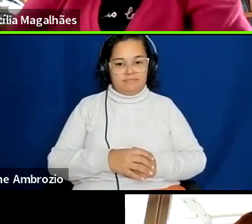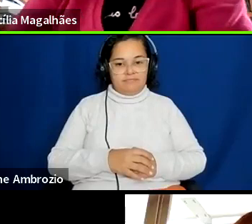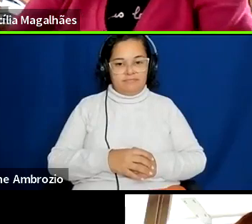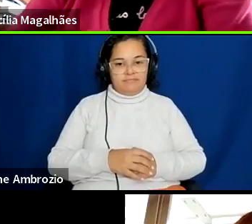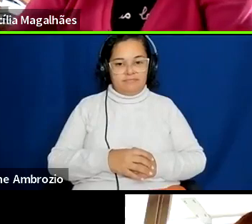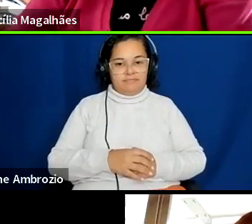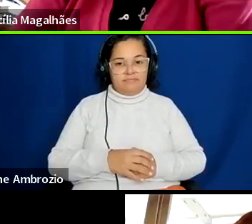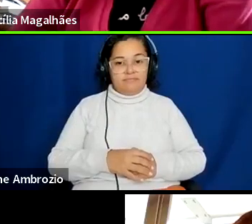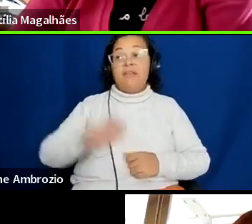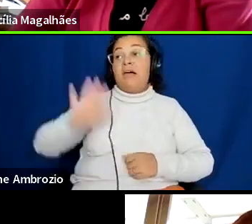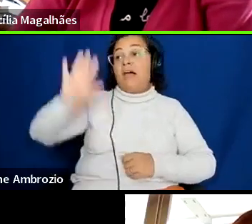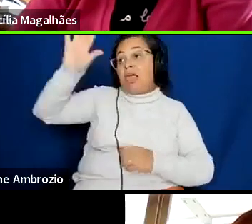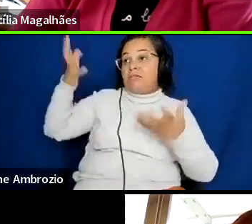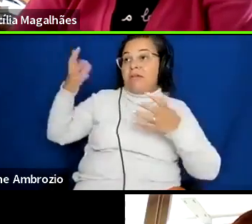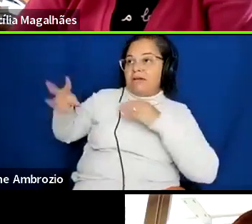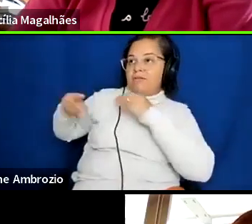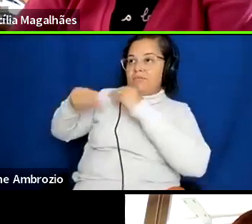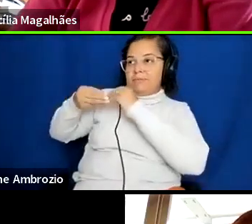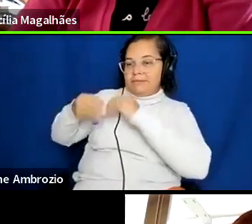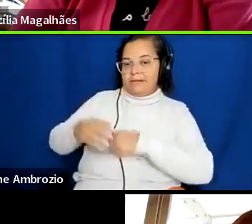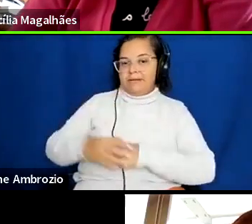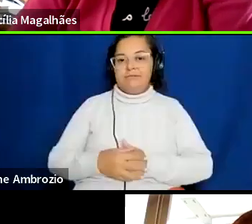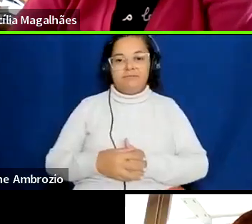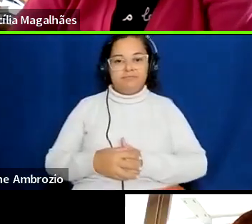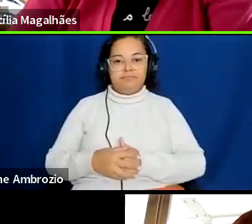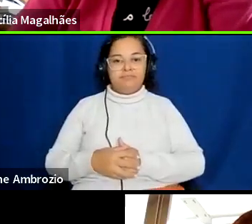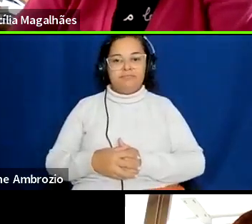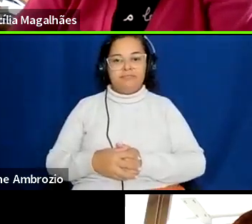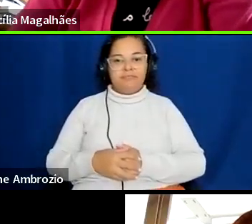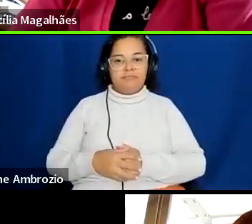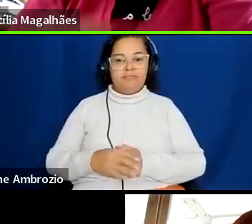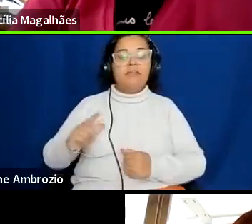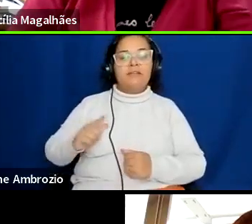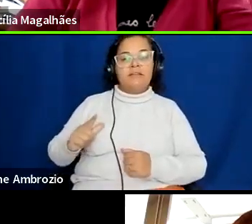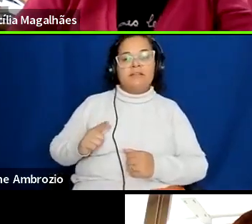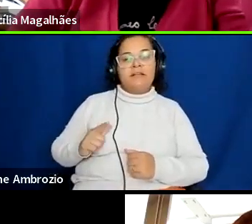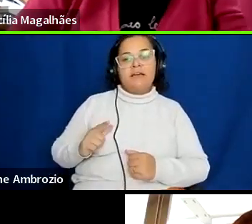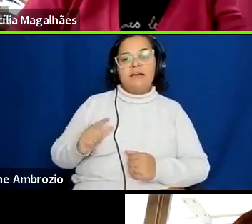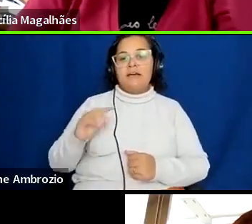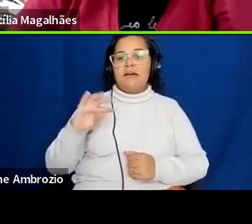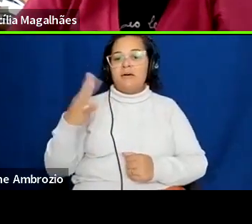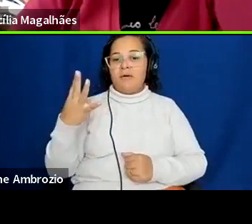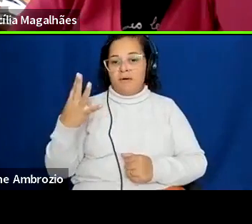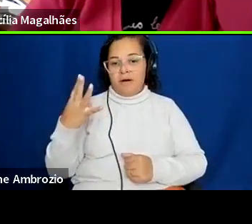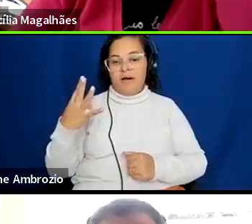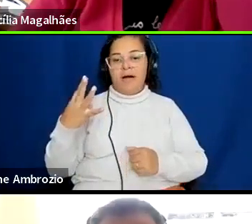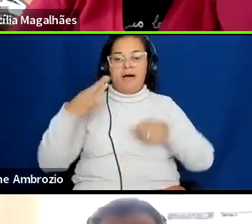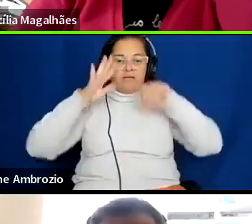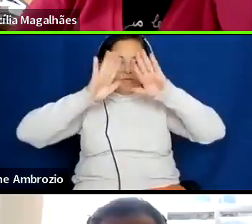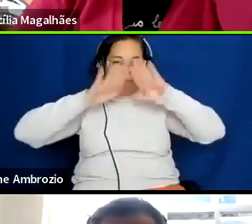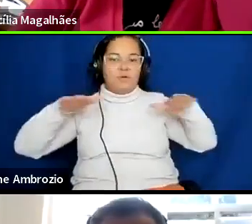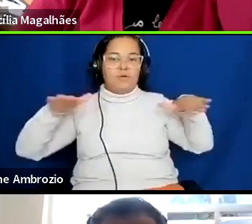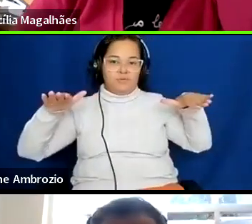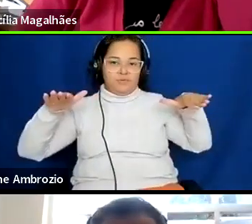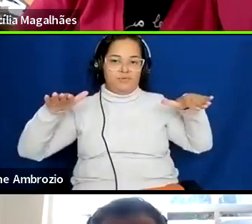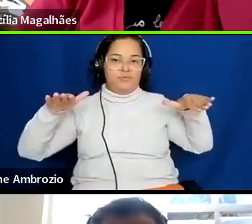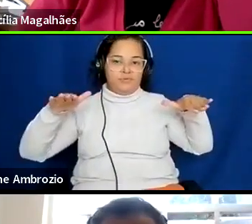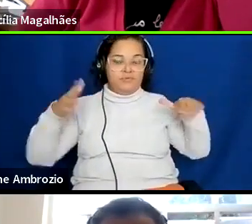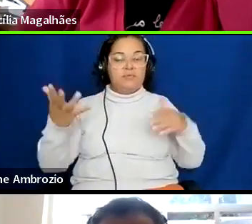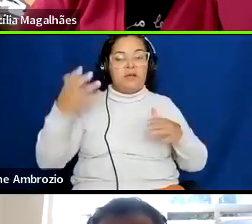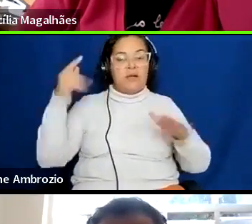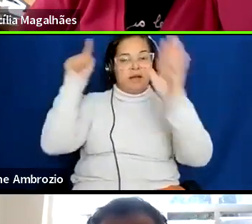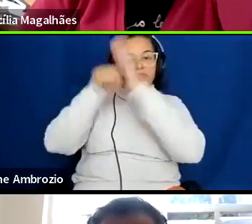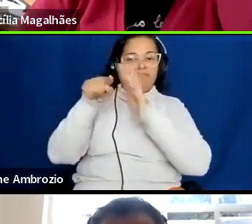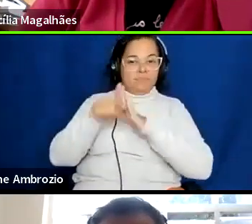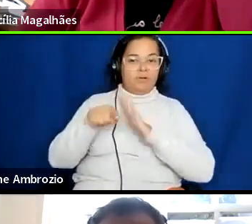Eu vou falar. Nós temos quatro, we have four students, four hands up.